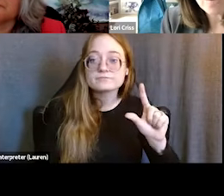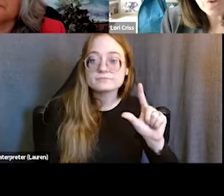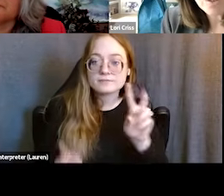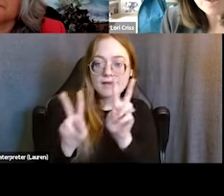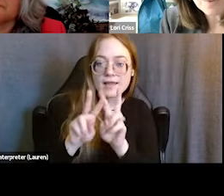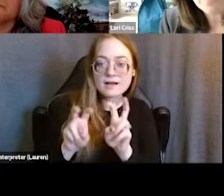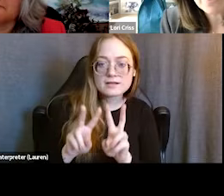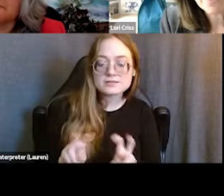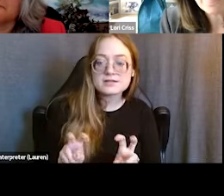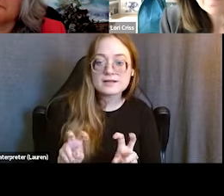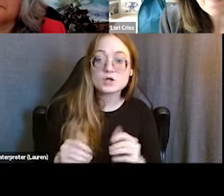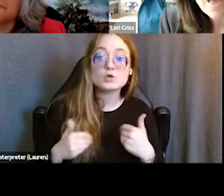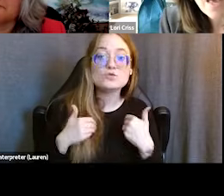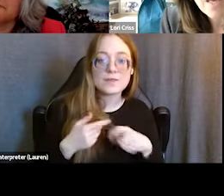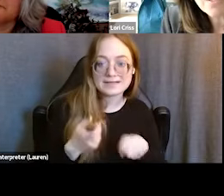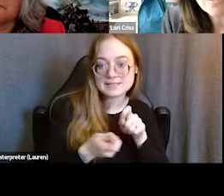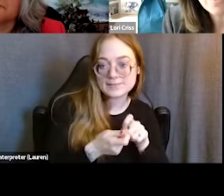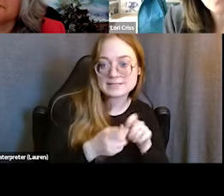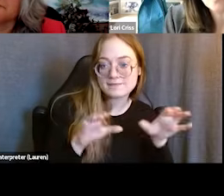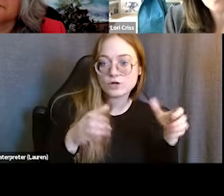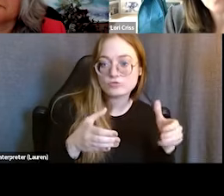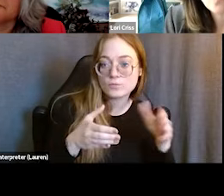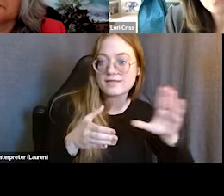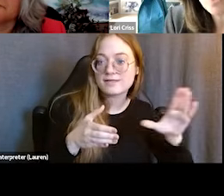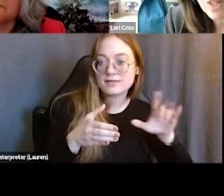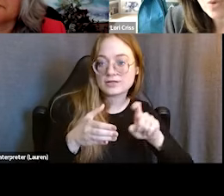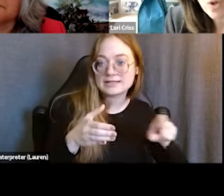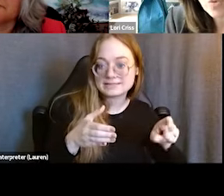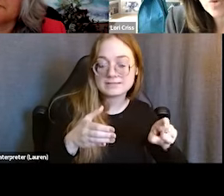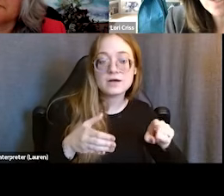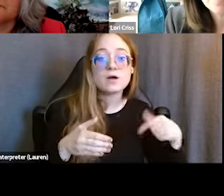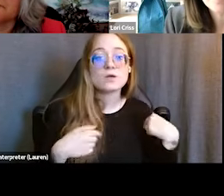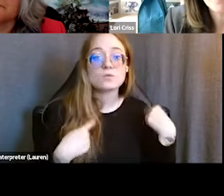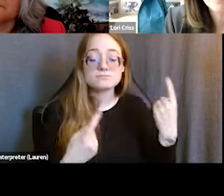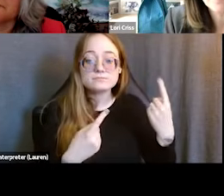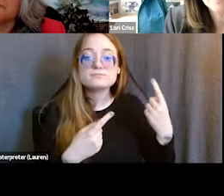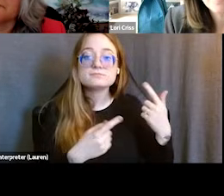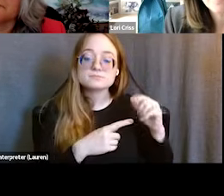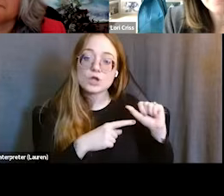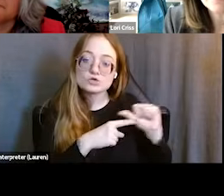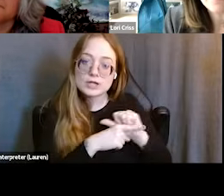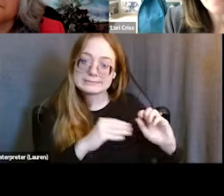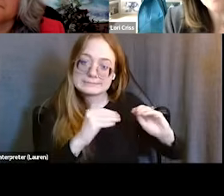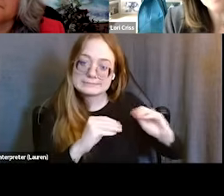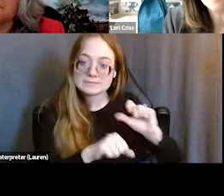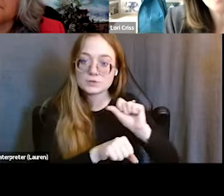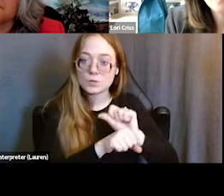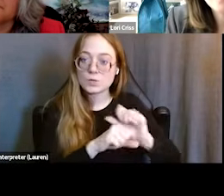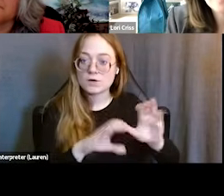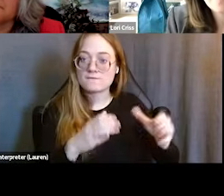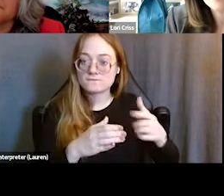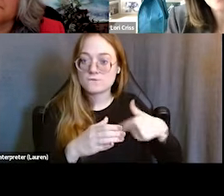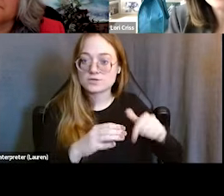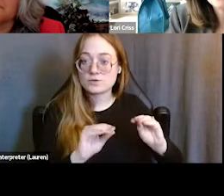needs of youth specifically. And we've trained the workforce in implementing this. It helps